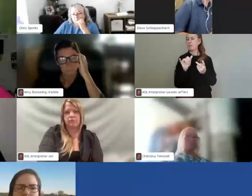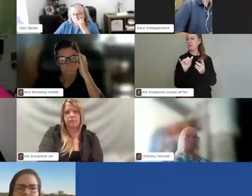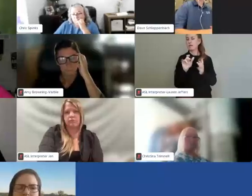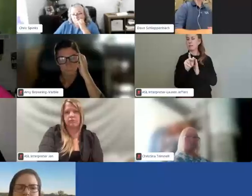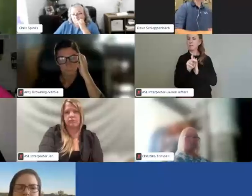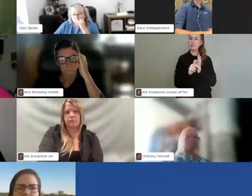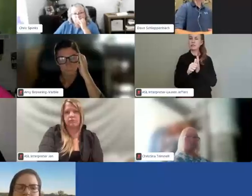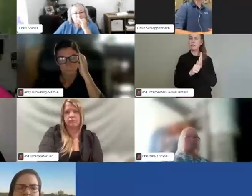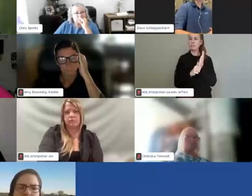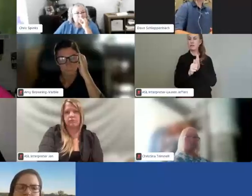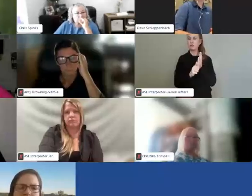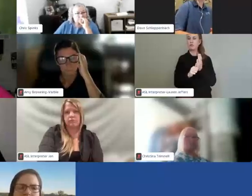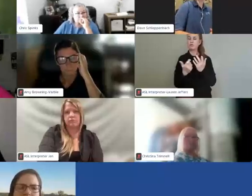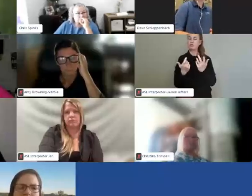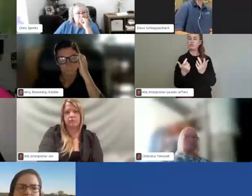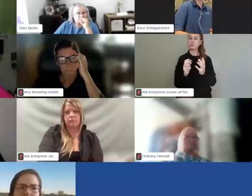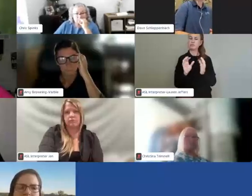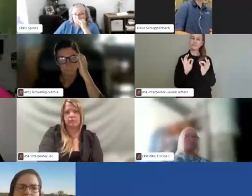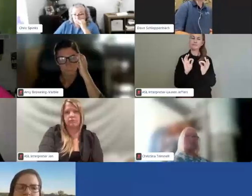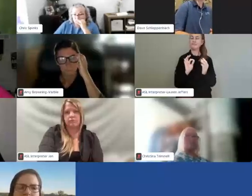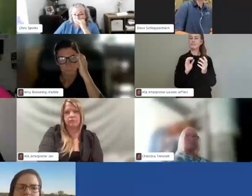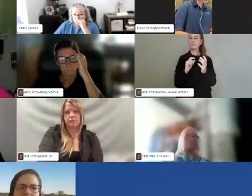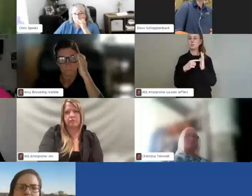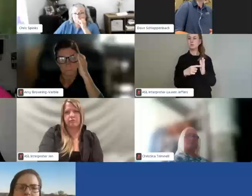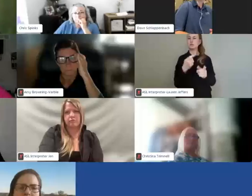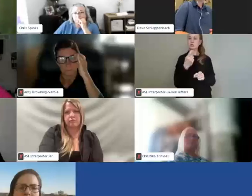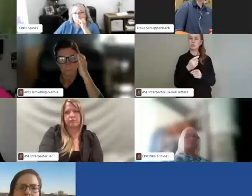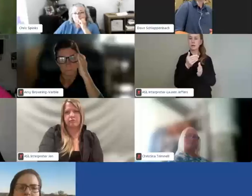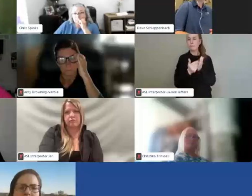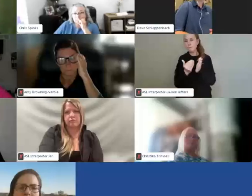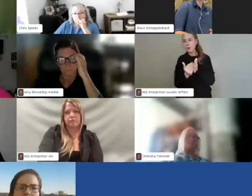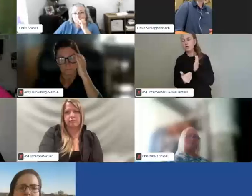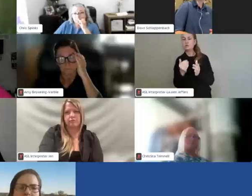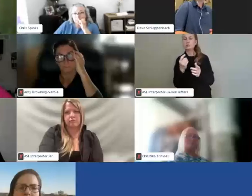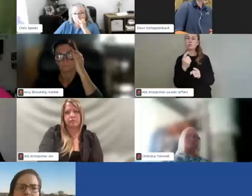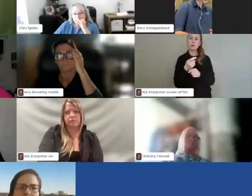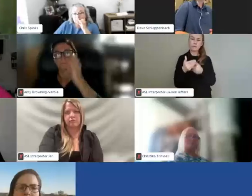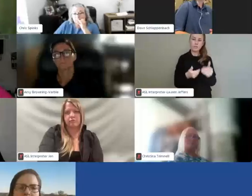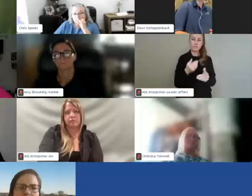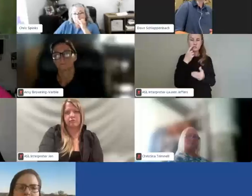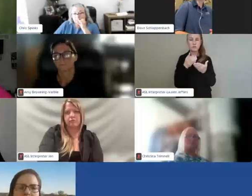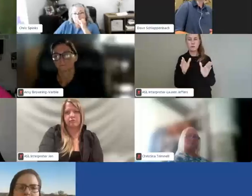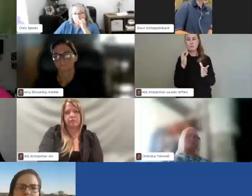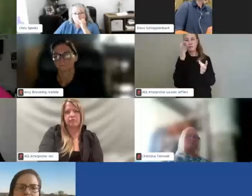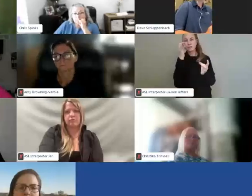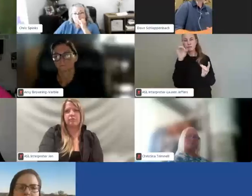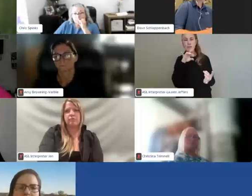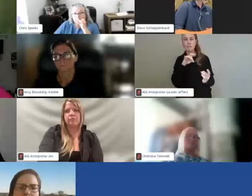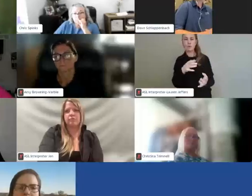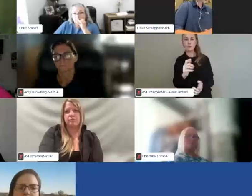manual codified so that we show the right pieces in there and the right process for getting public input.